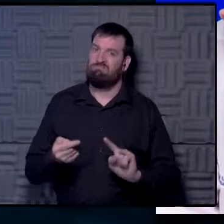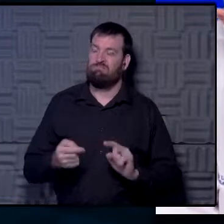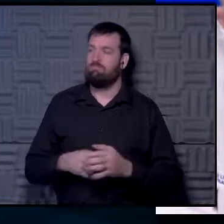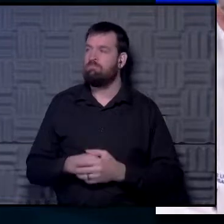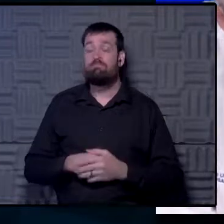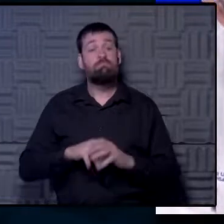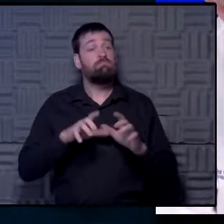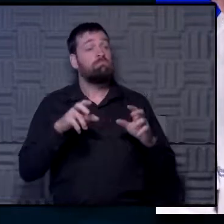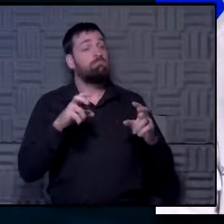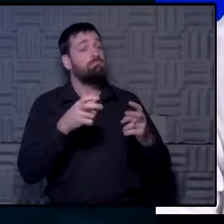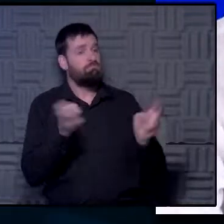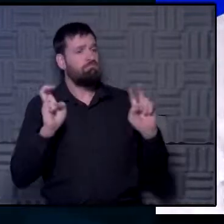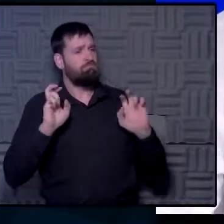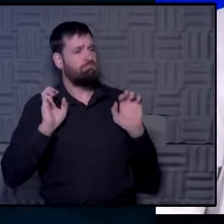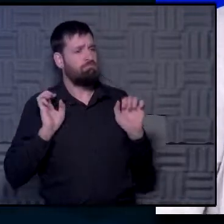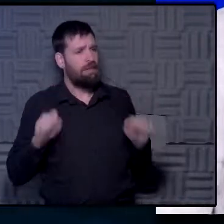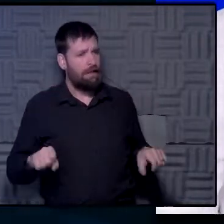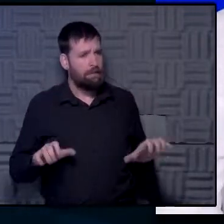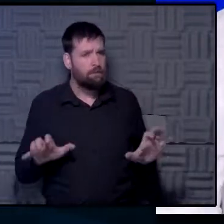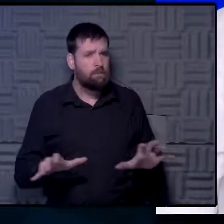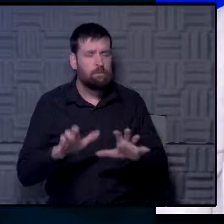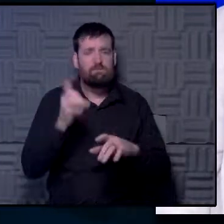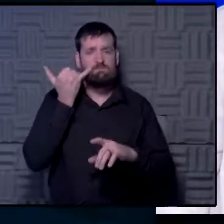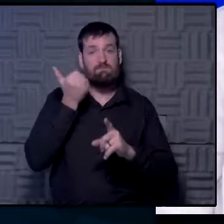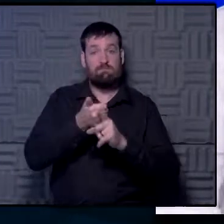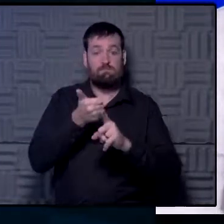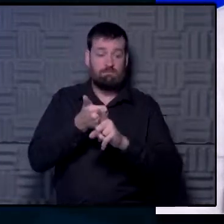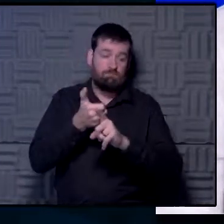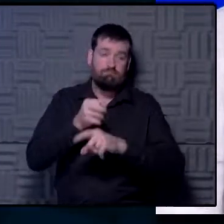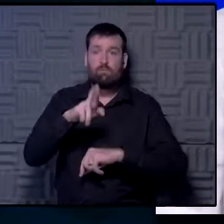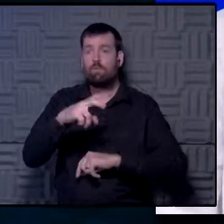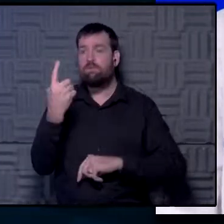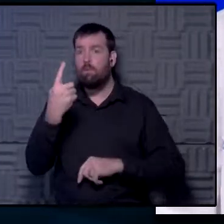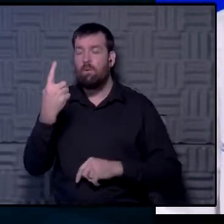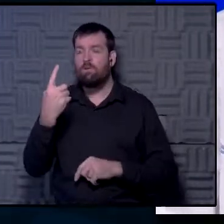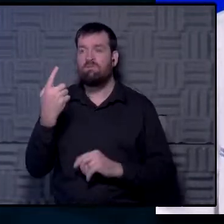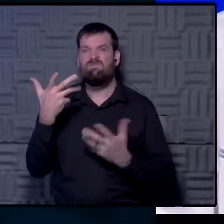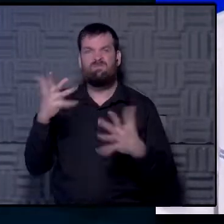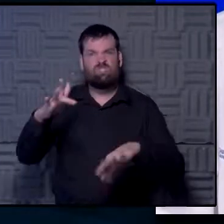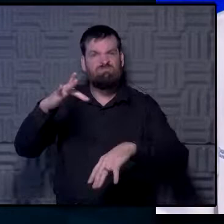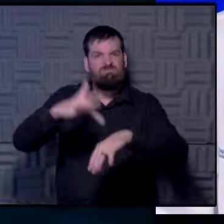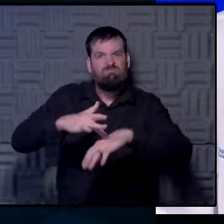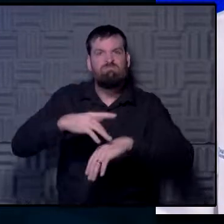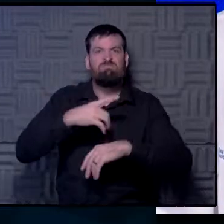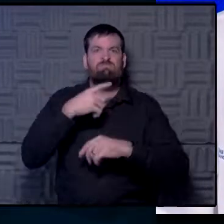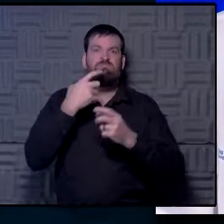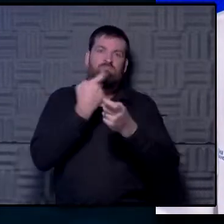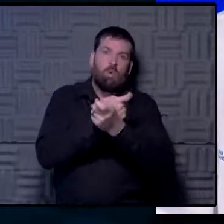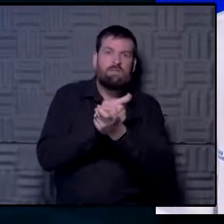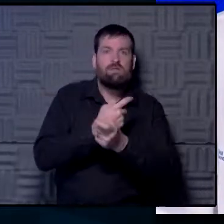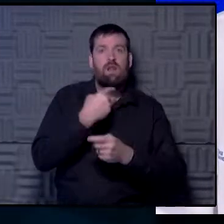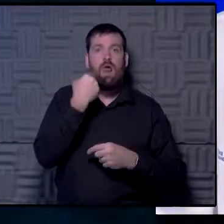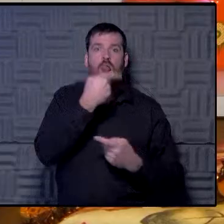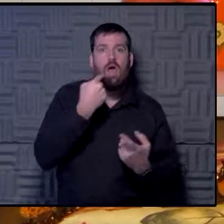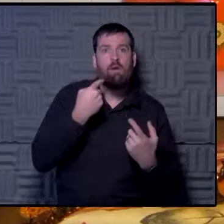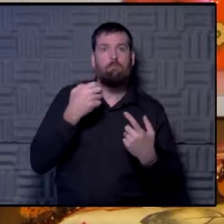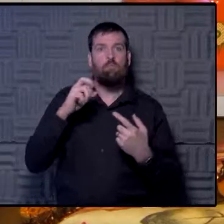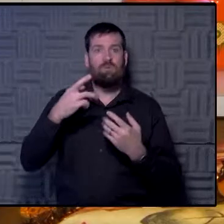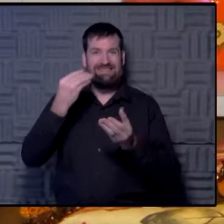So team here, what can you do if you or someone you know has touched or gotten poison in their mouth or on the tongue?